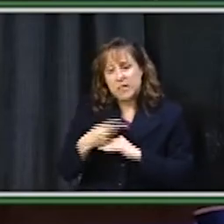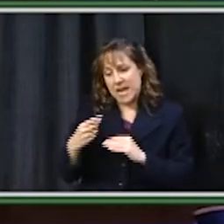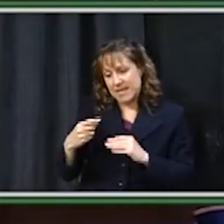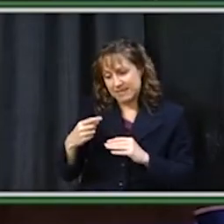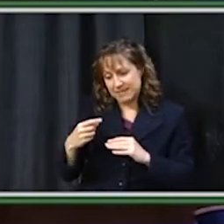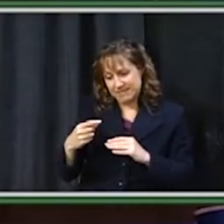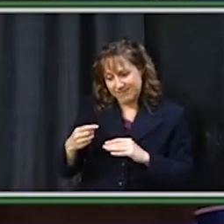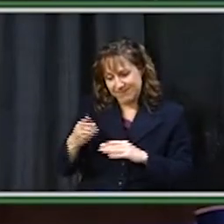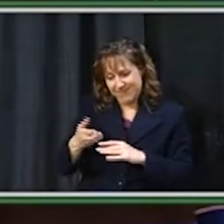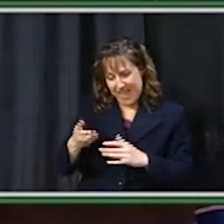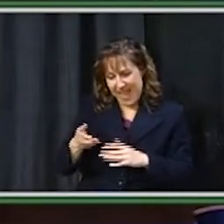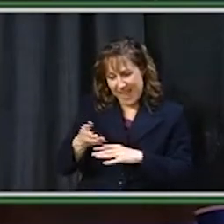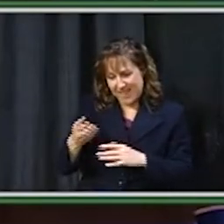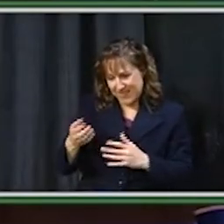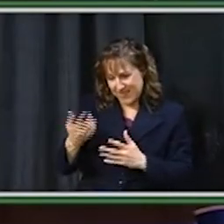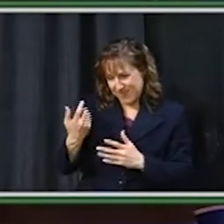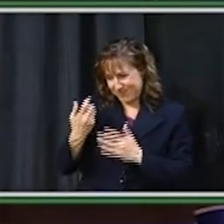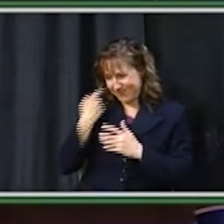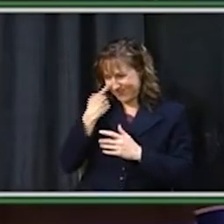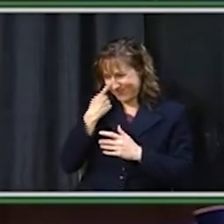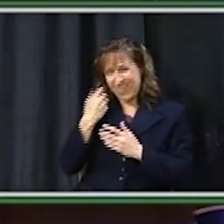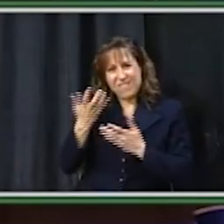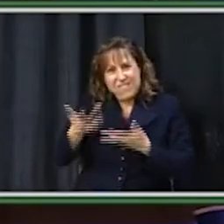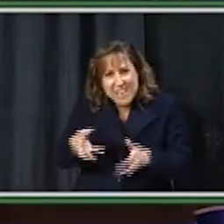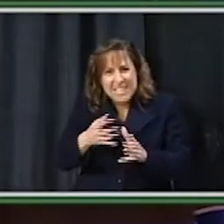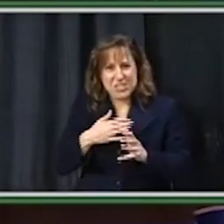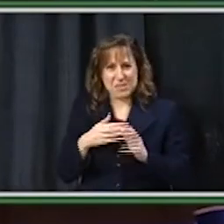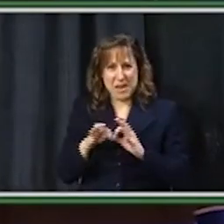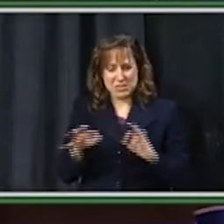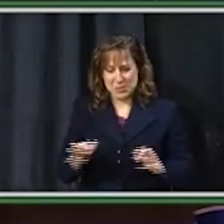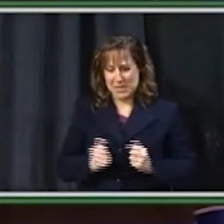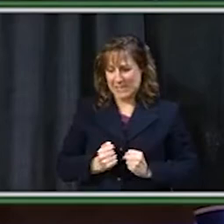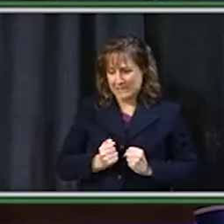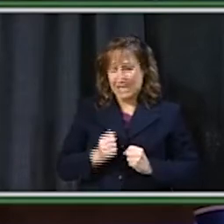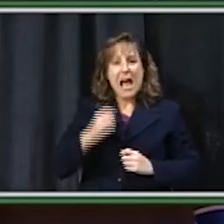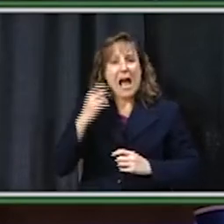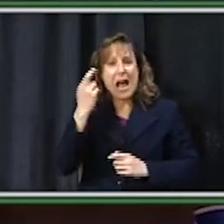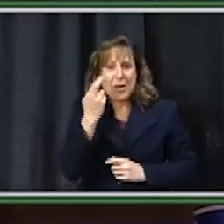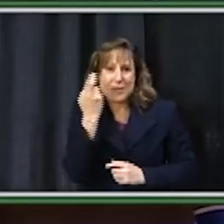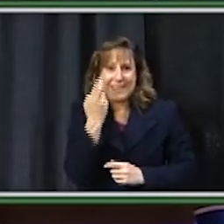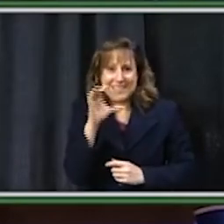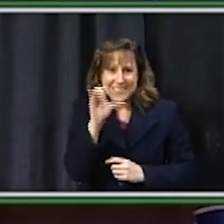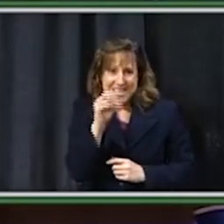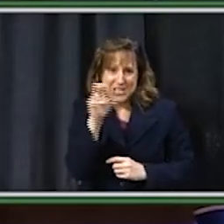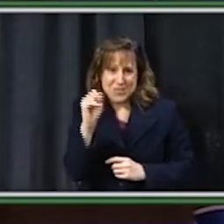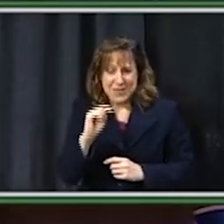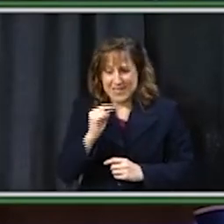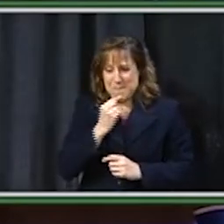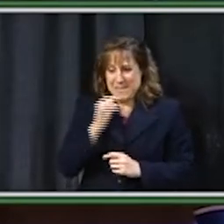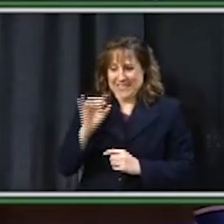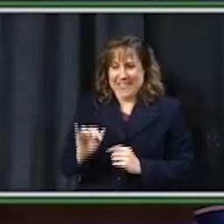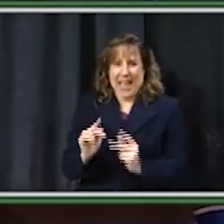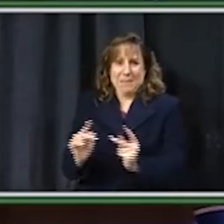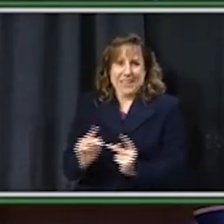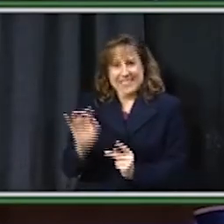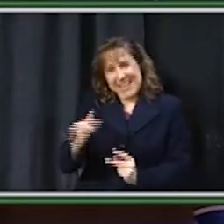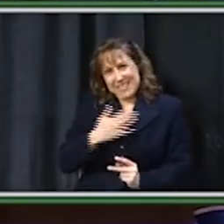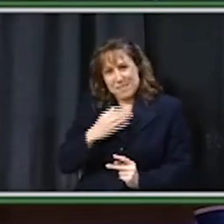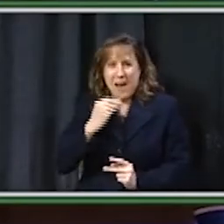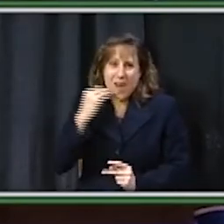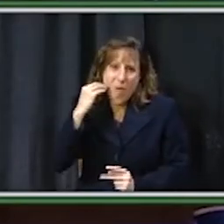my graduate degree, and I've realized that Sac State is the place I miss. Sac State is my